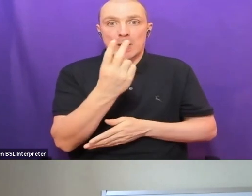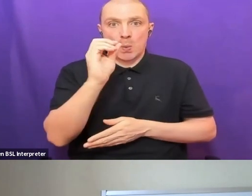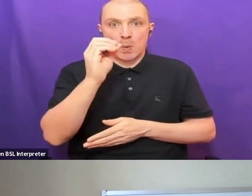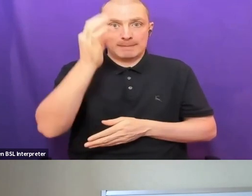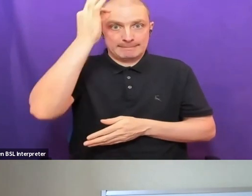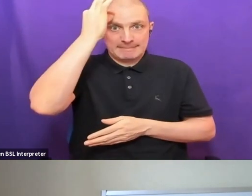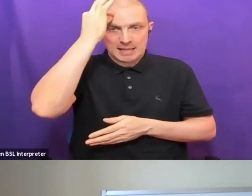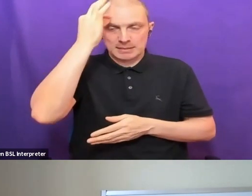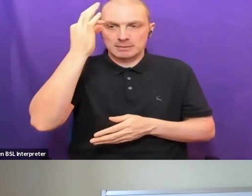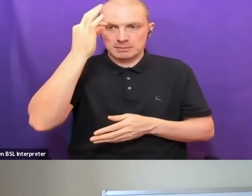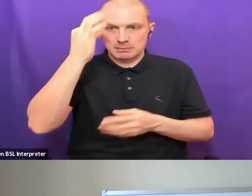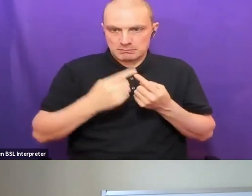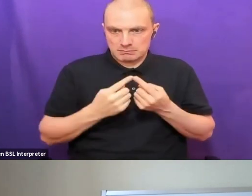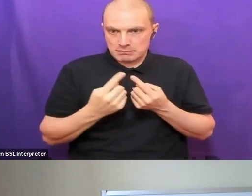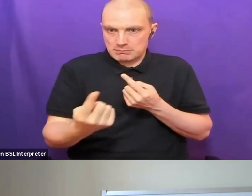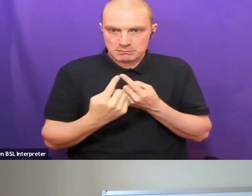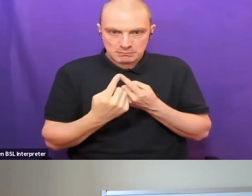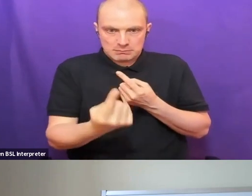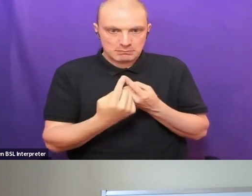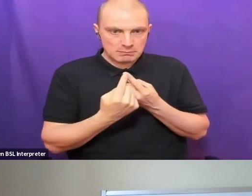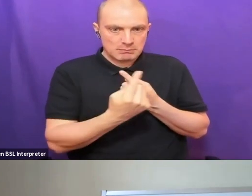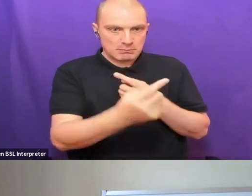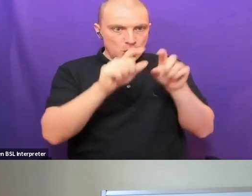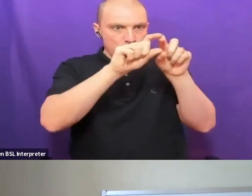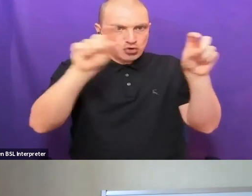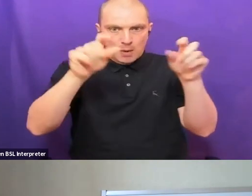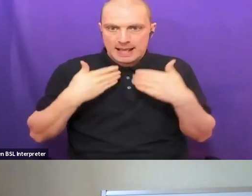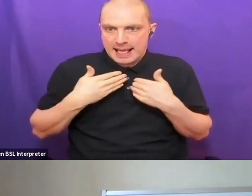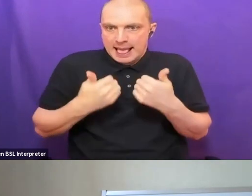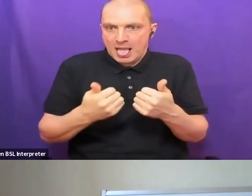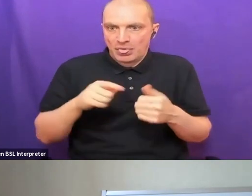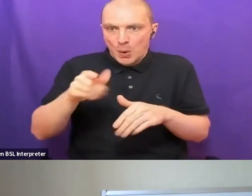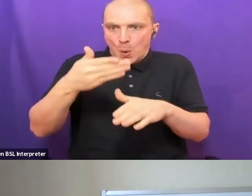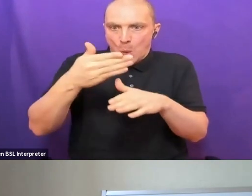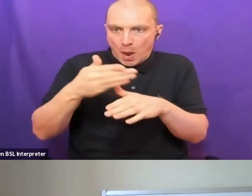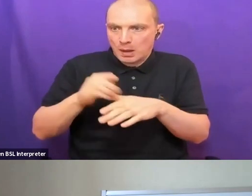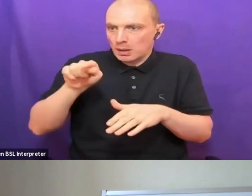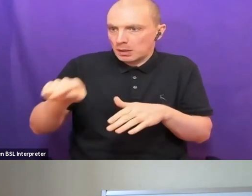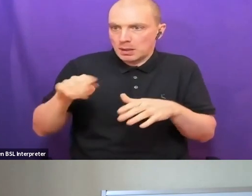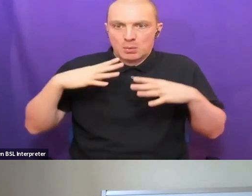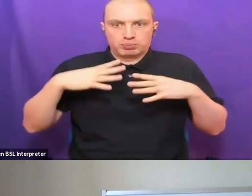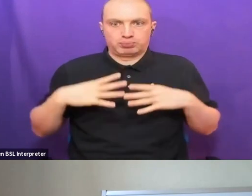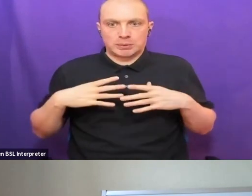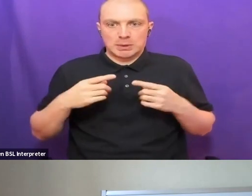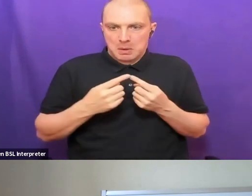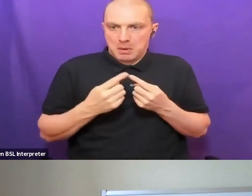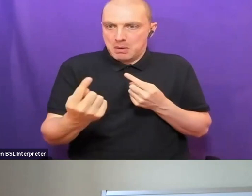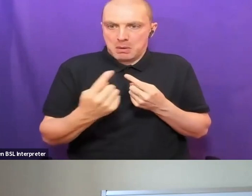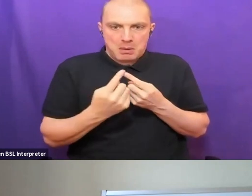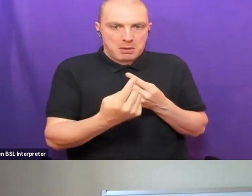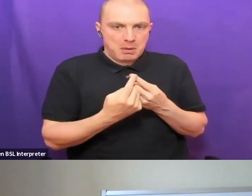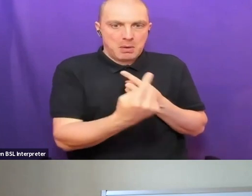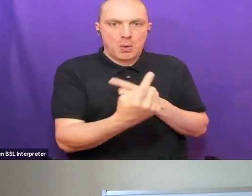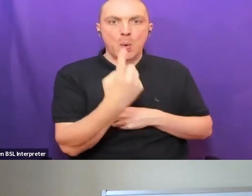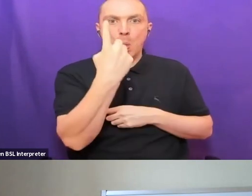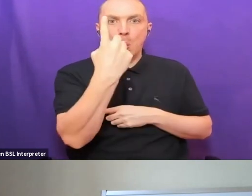your basic needs, shops, health, work opportunities and recreation are within a mile or so of your home